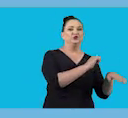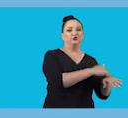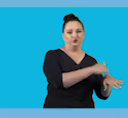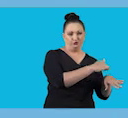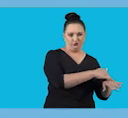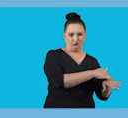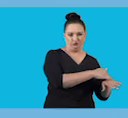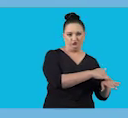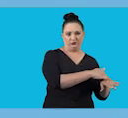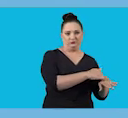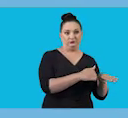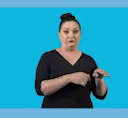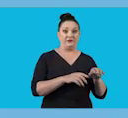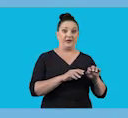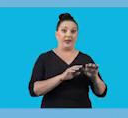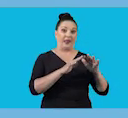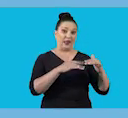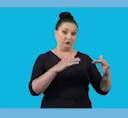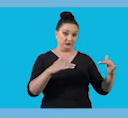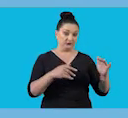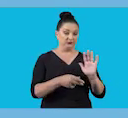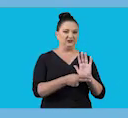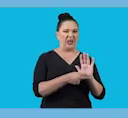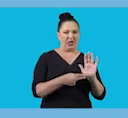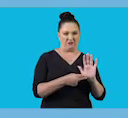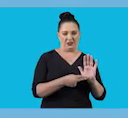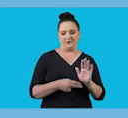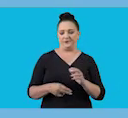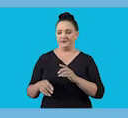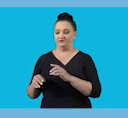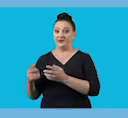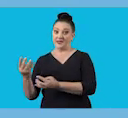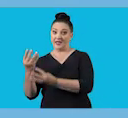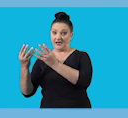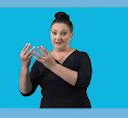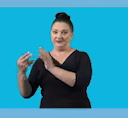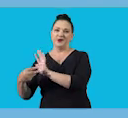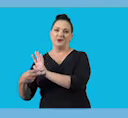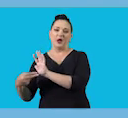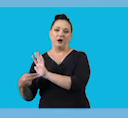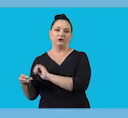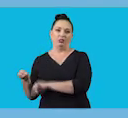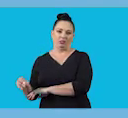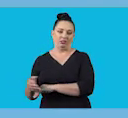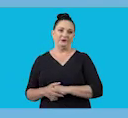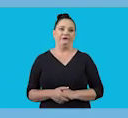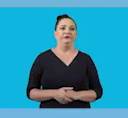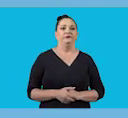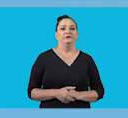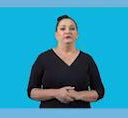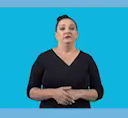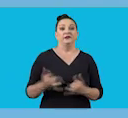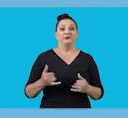a solid, this is going to be a liquid, and this is going to be a